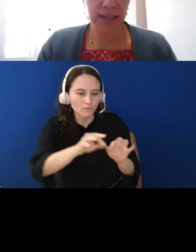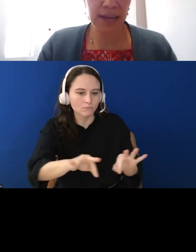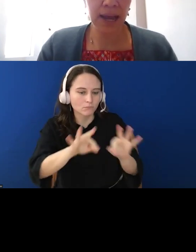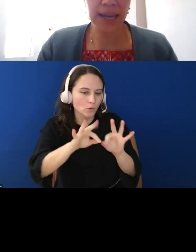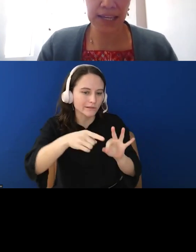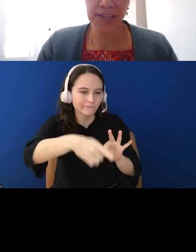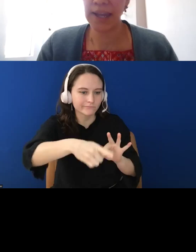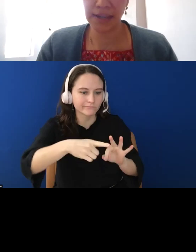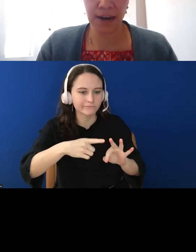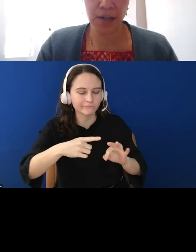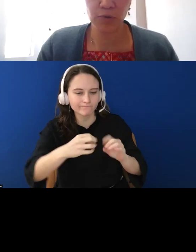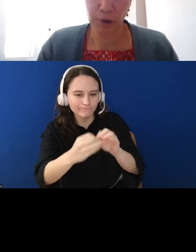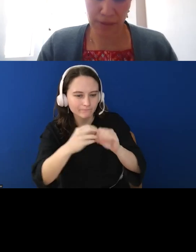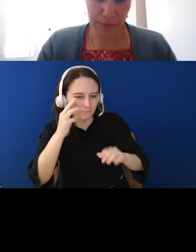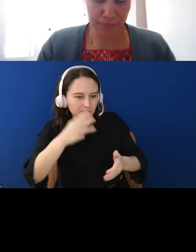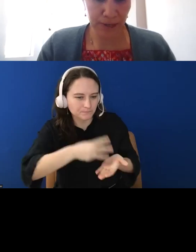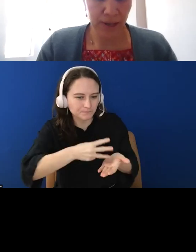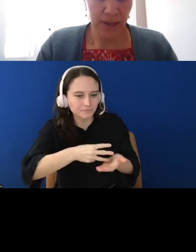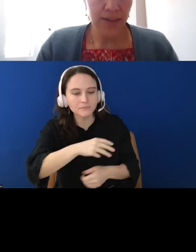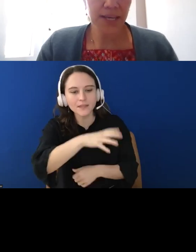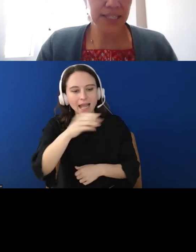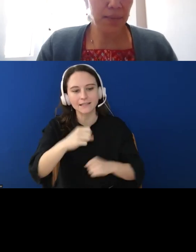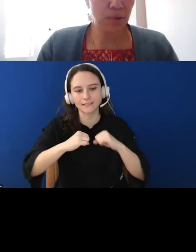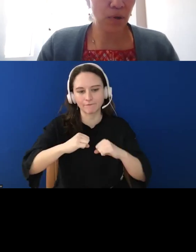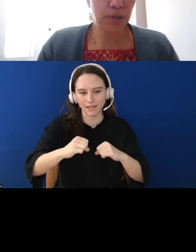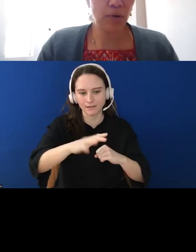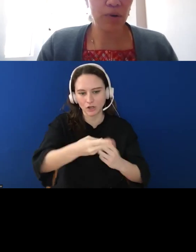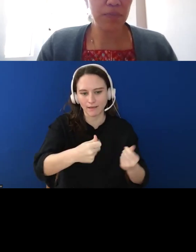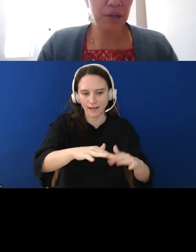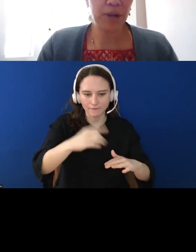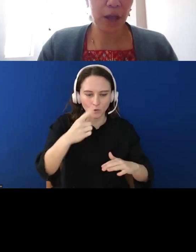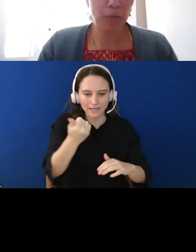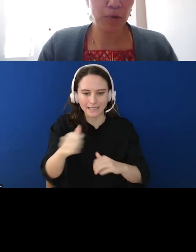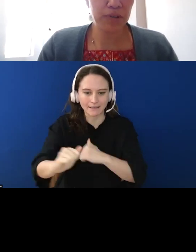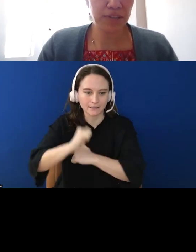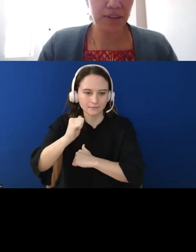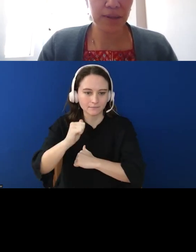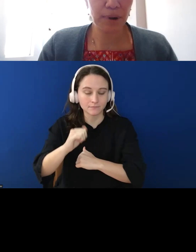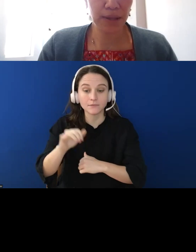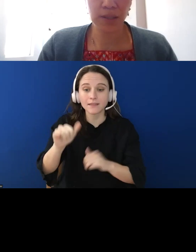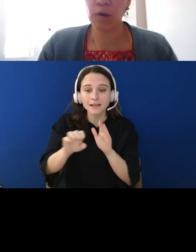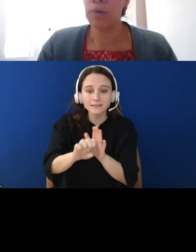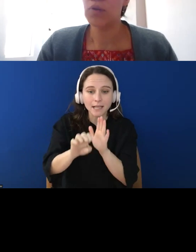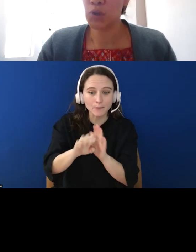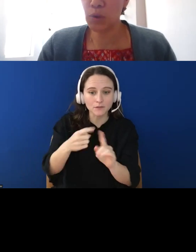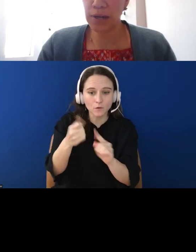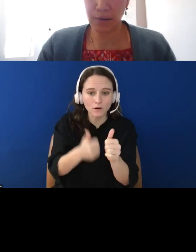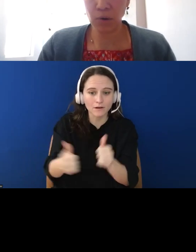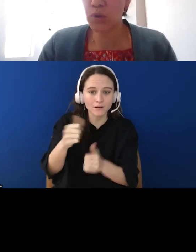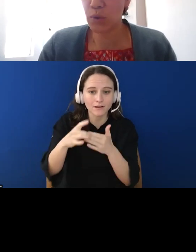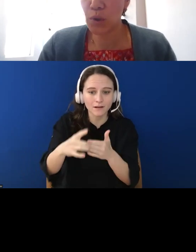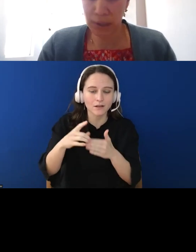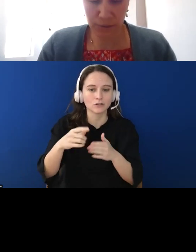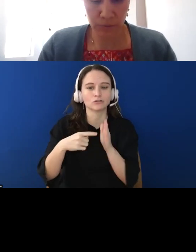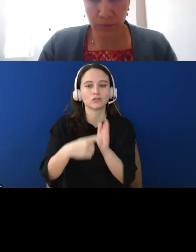lands against any kind of threat. These examples of the colonial period help to understand the practice of tzuq